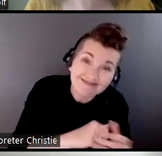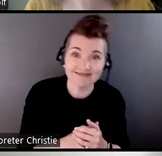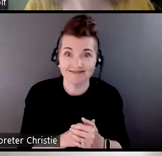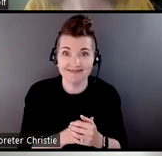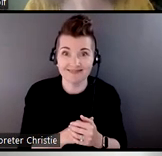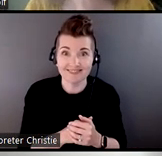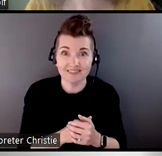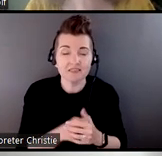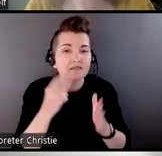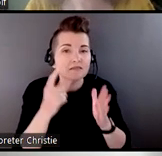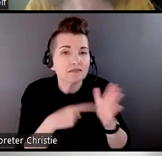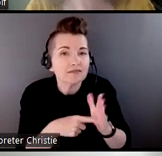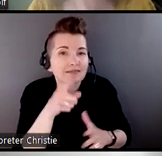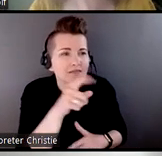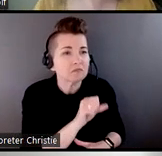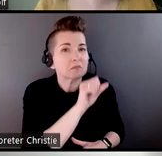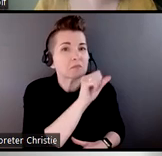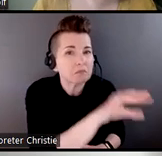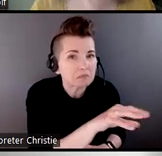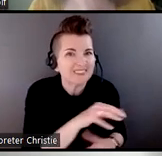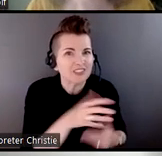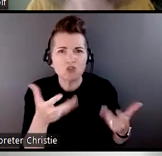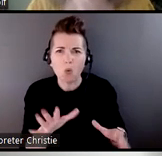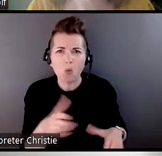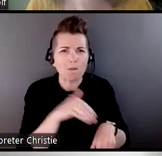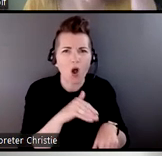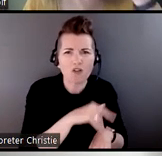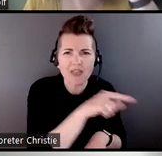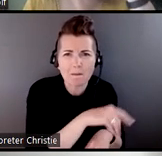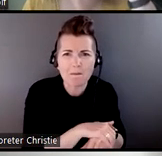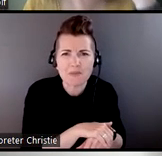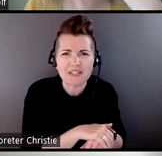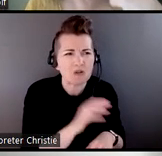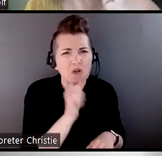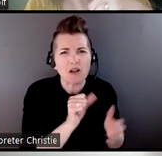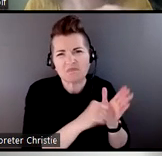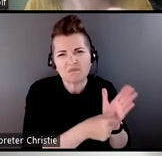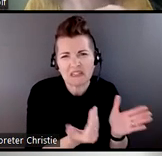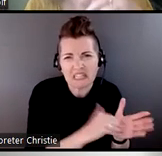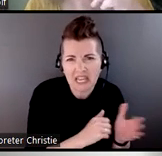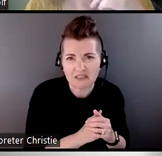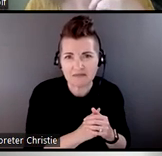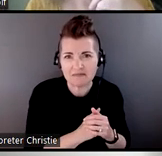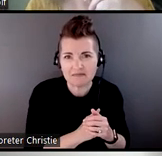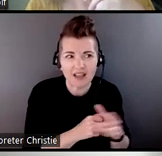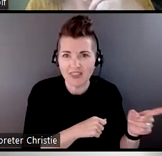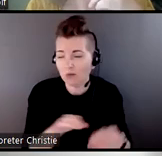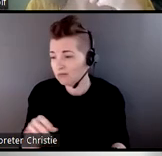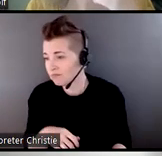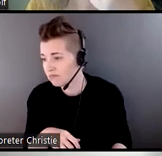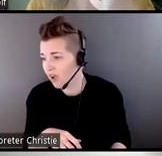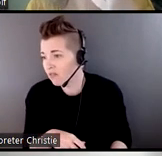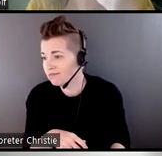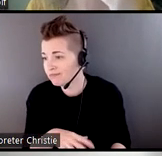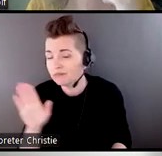the first time they see your email about Media Literacy Week, they may think, oh yeah, okay, cool, and totally forget it. They see it again, they go,